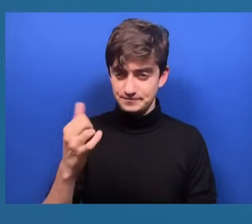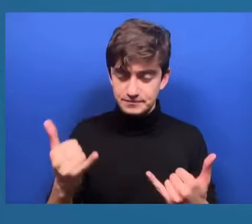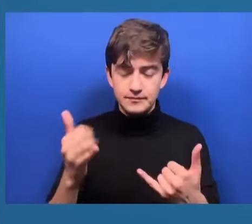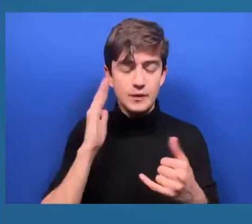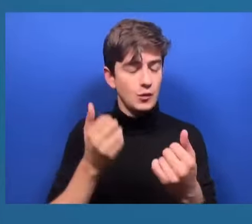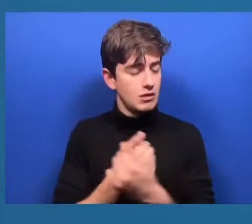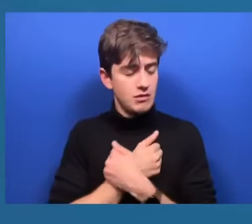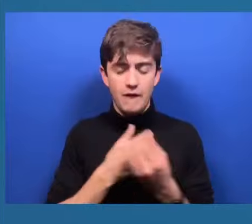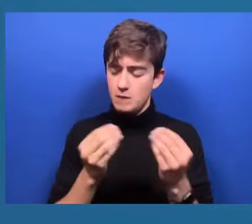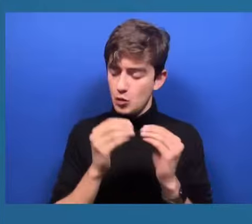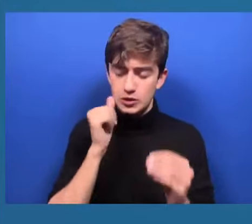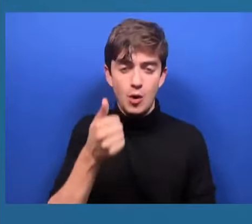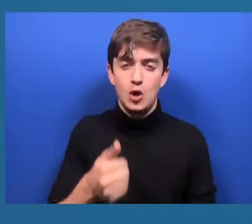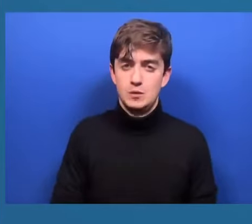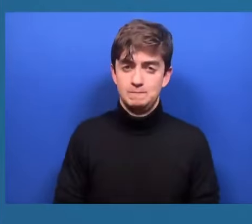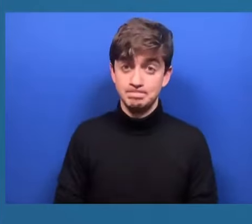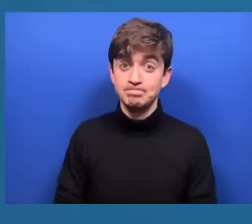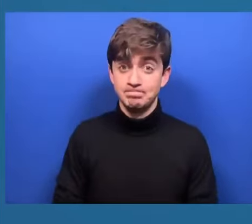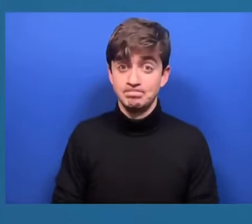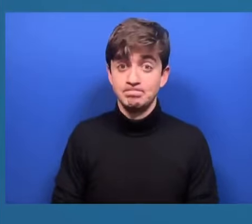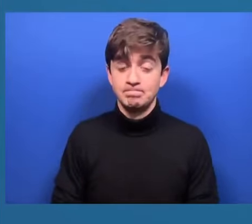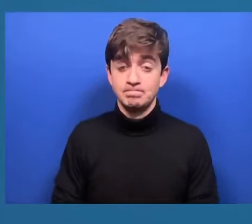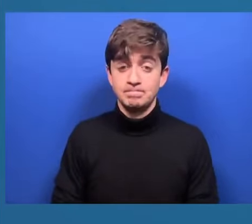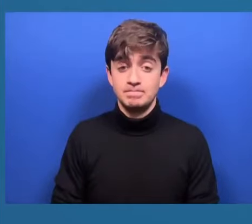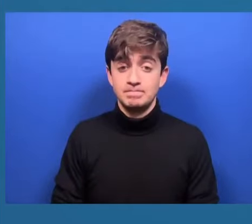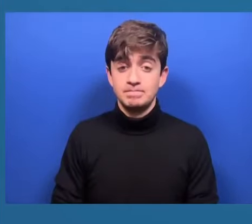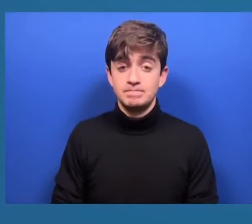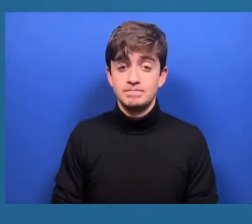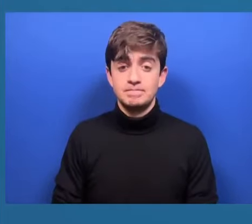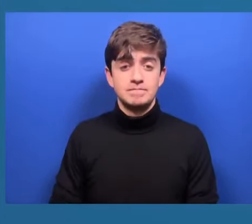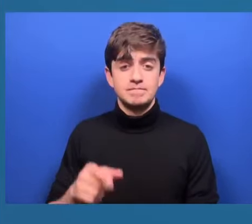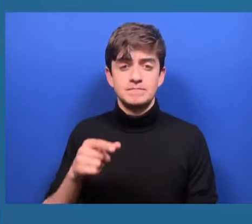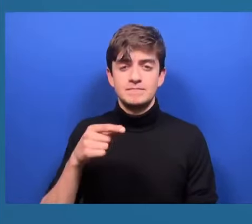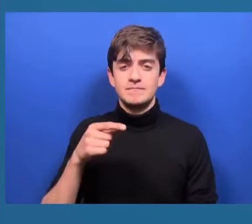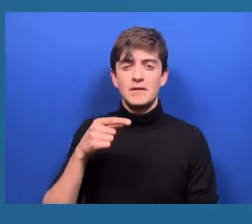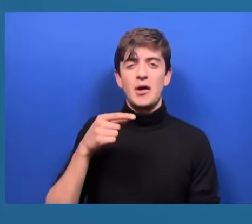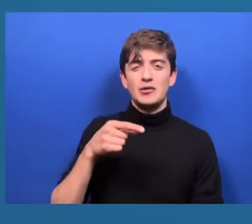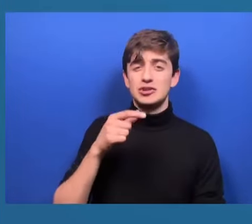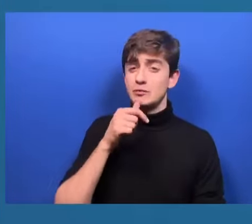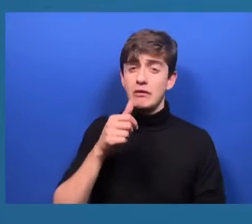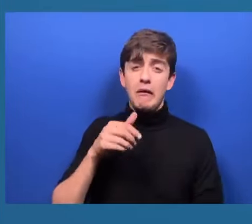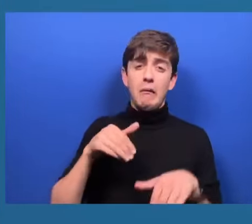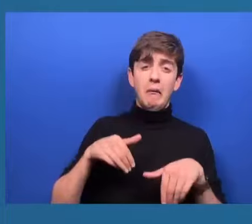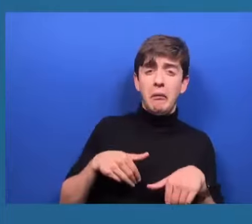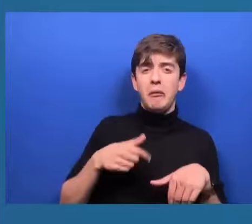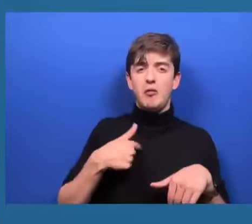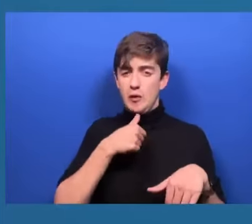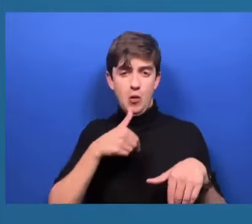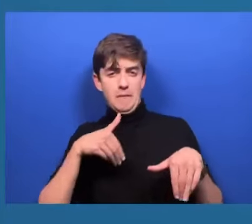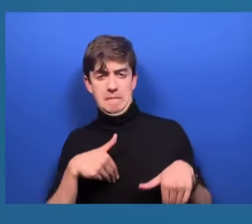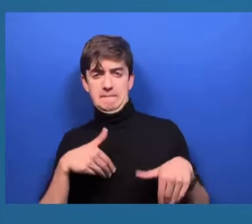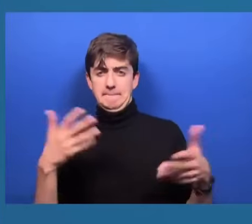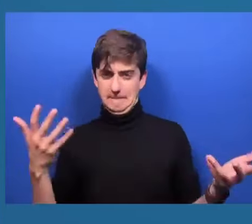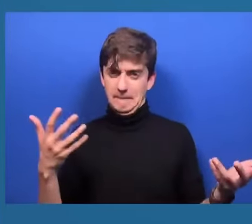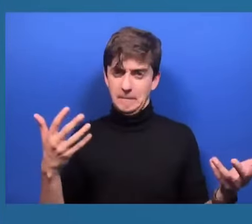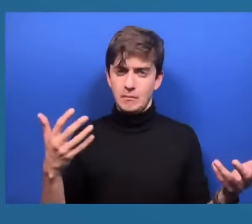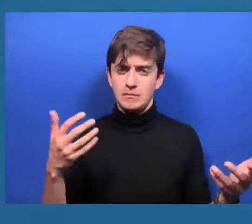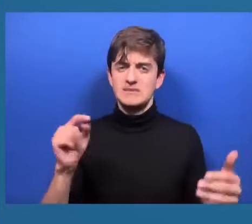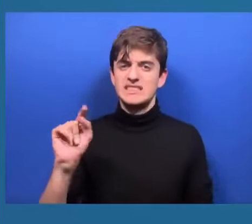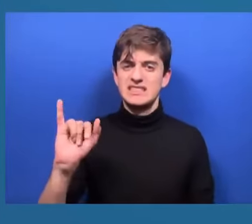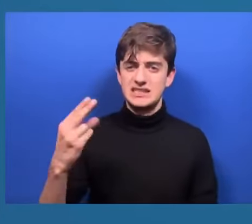more tomorrow. And she will not back down, and we will not back down. Tish James will win